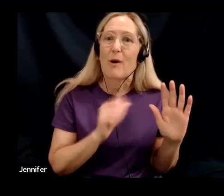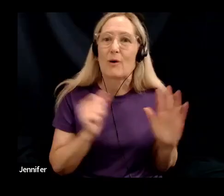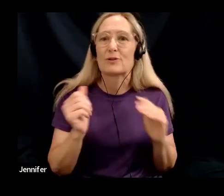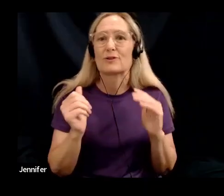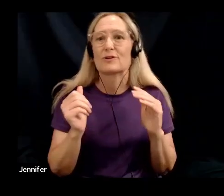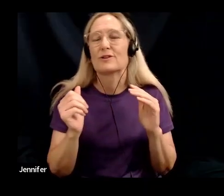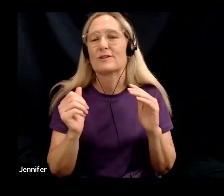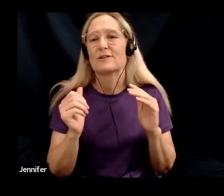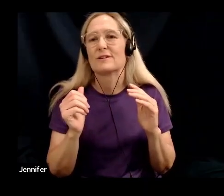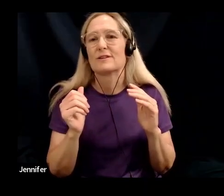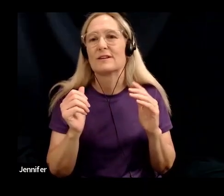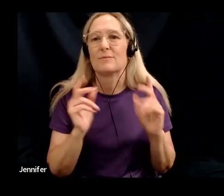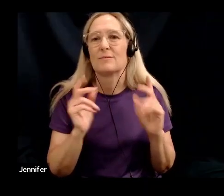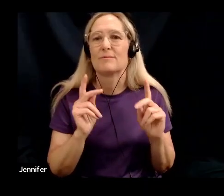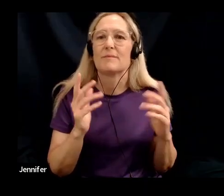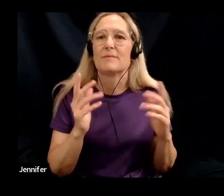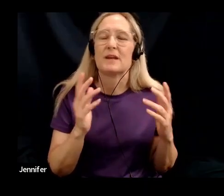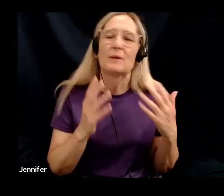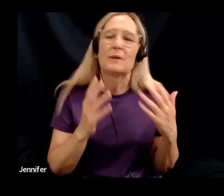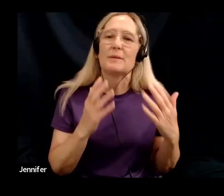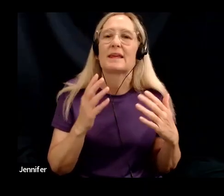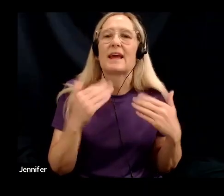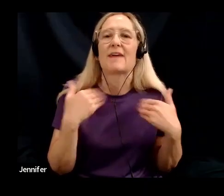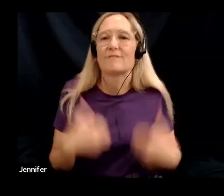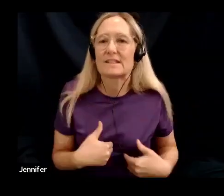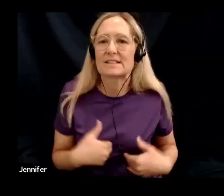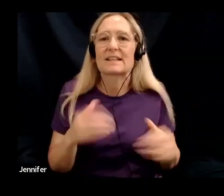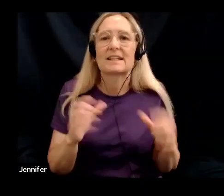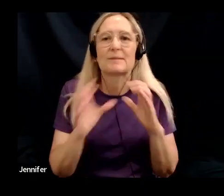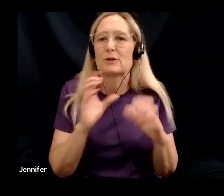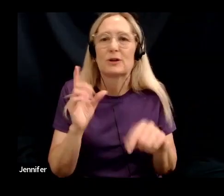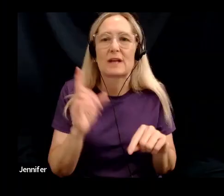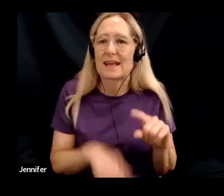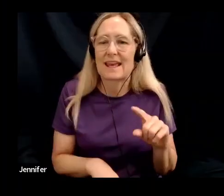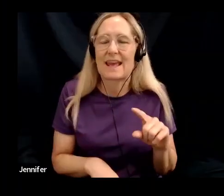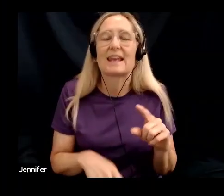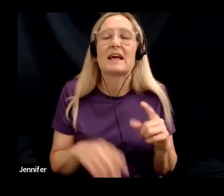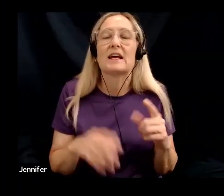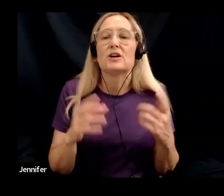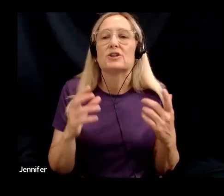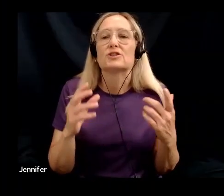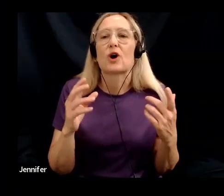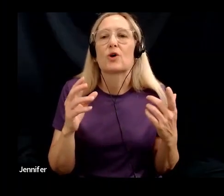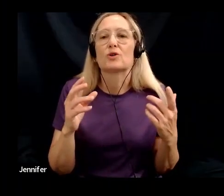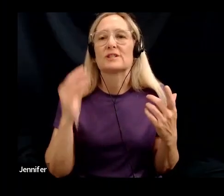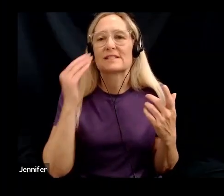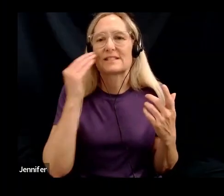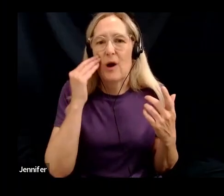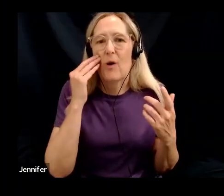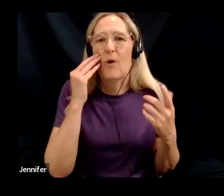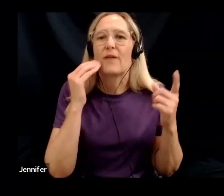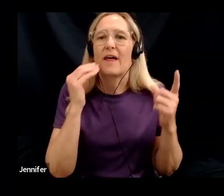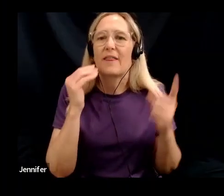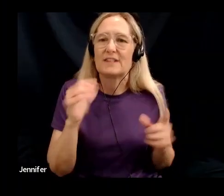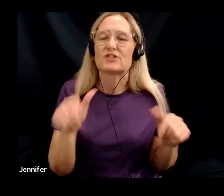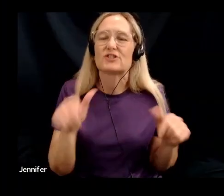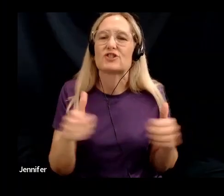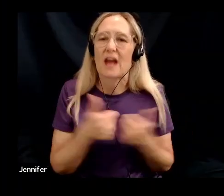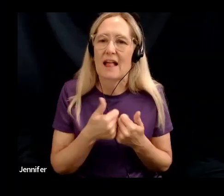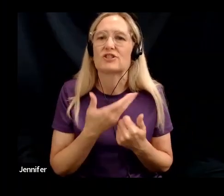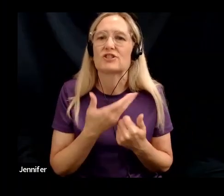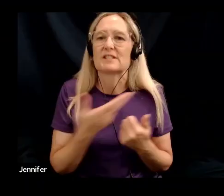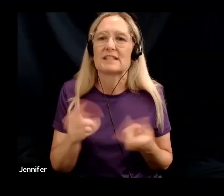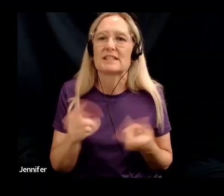physically communicate. It can be a variety of things. So just acknowledging a lot of these, challenging things as